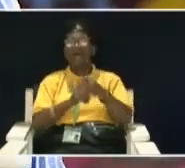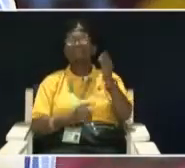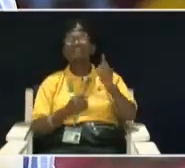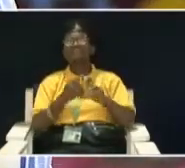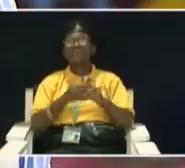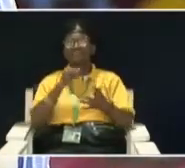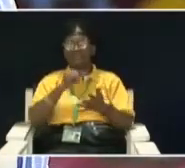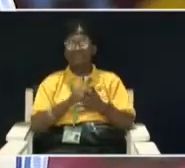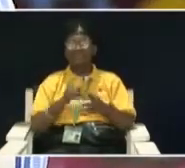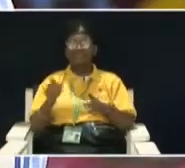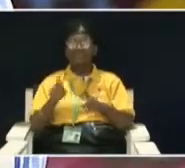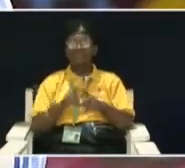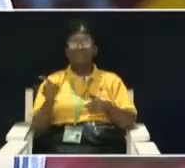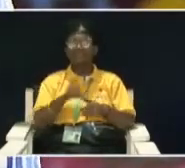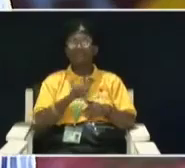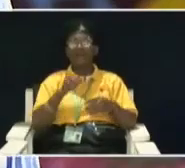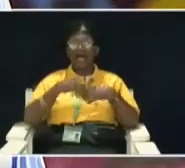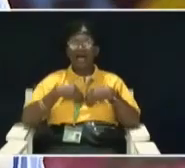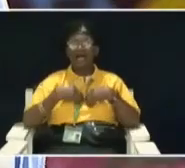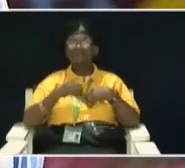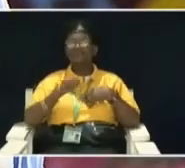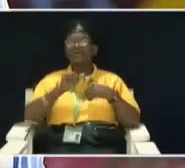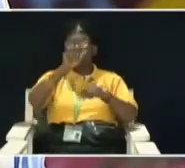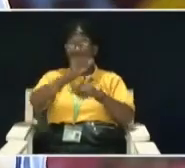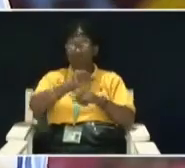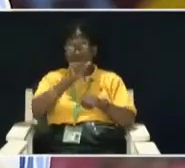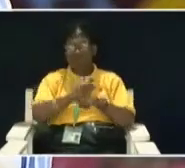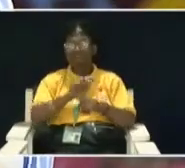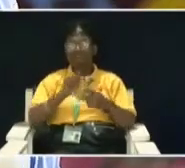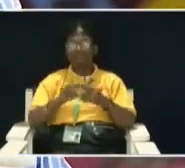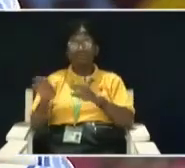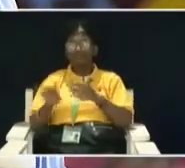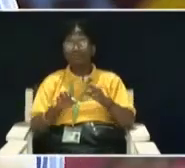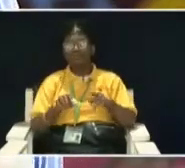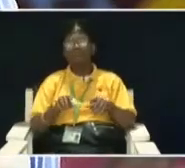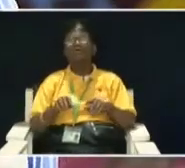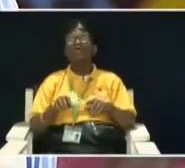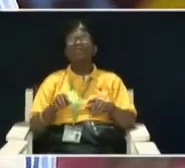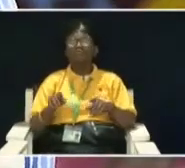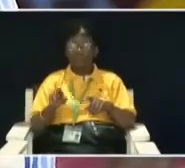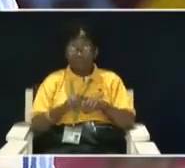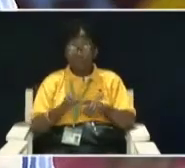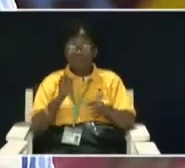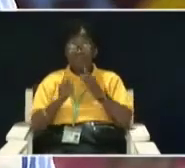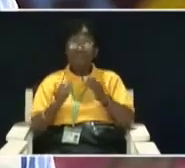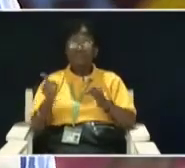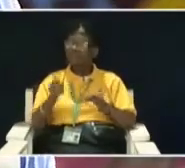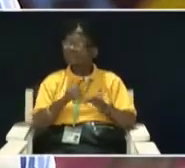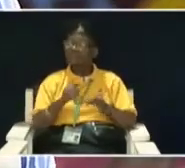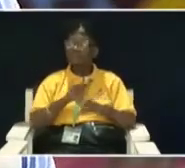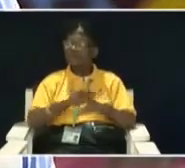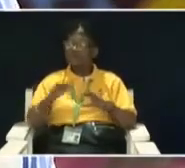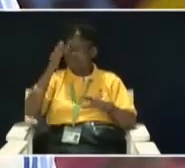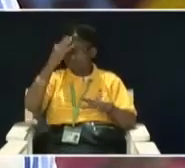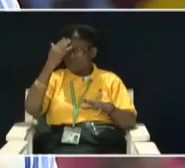Of course, how can you train a child in the way of the Lord if you yourself don't know the Lord?